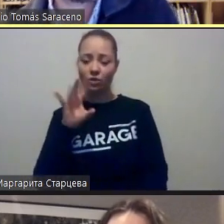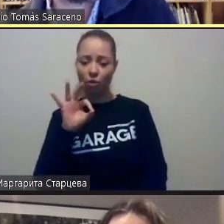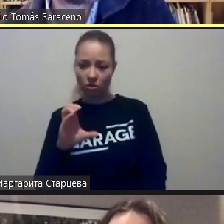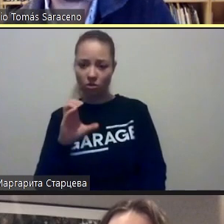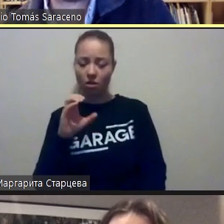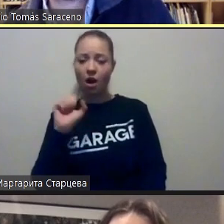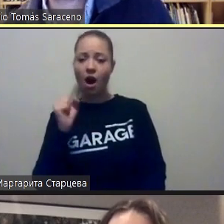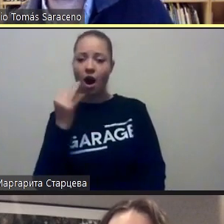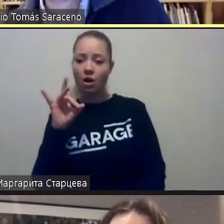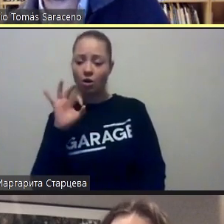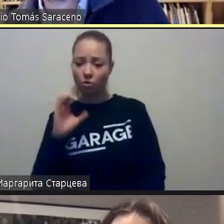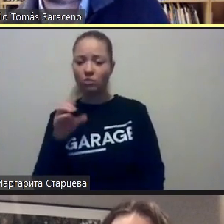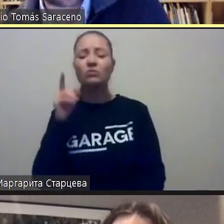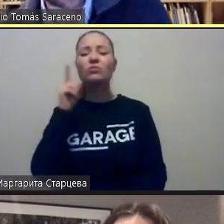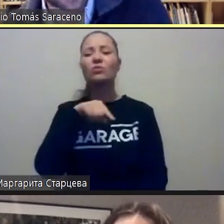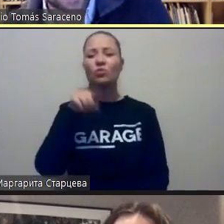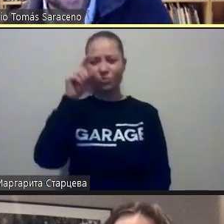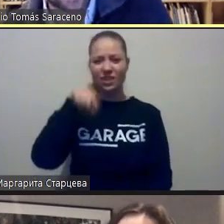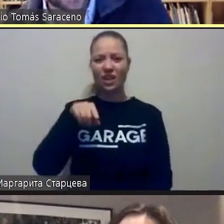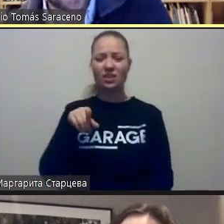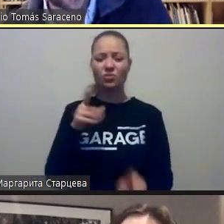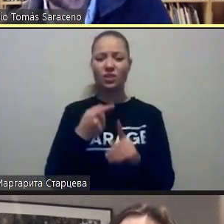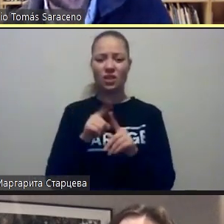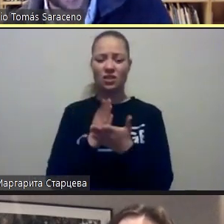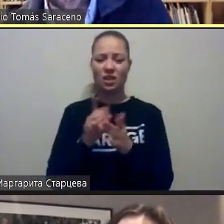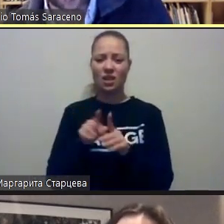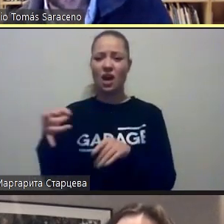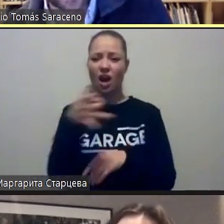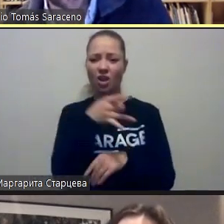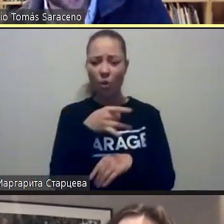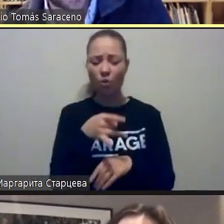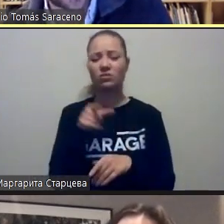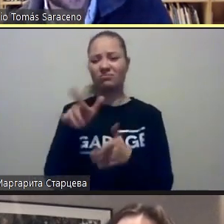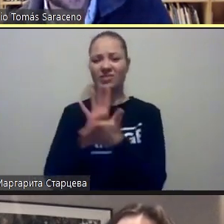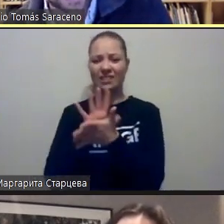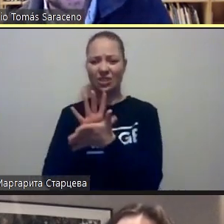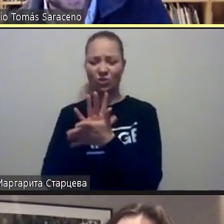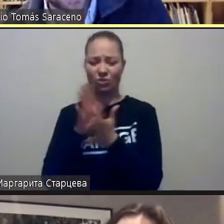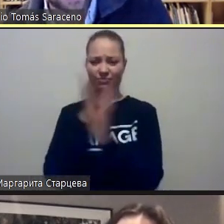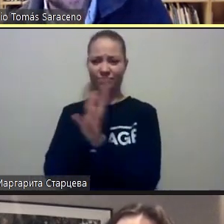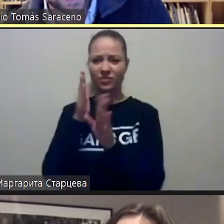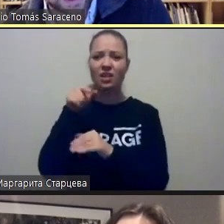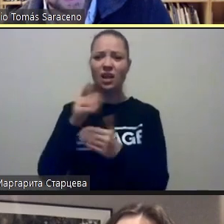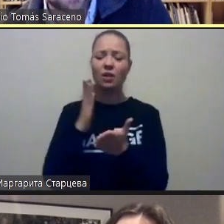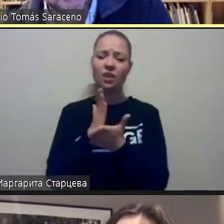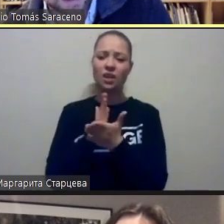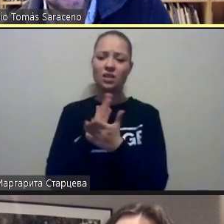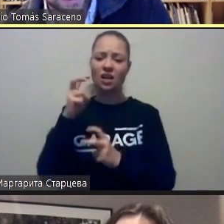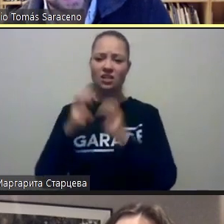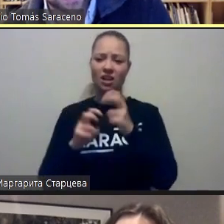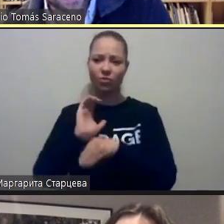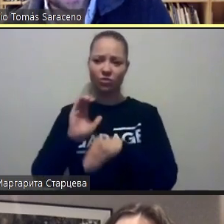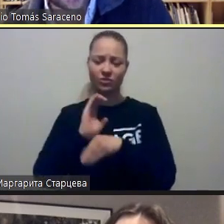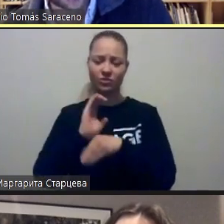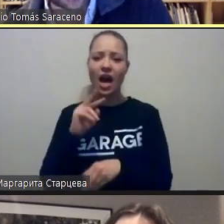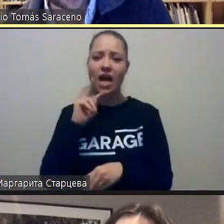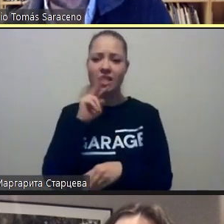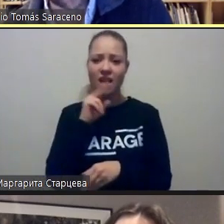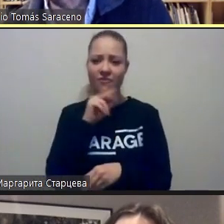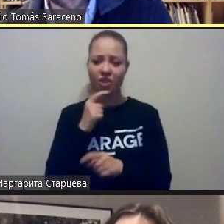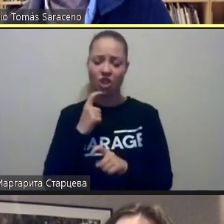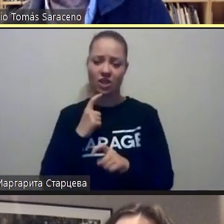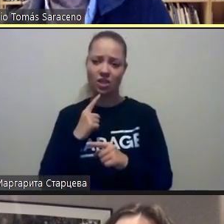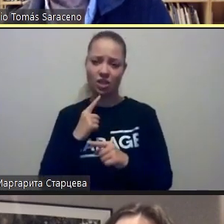And this means near a petrochemical station, and together with Deborah Swistong and Sasha and Joaquin and Maxi Laina, they